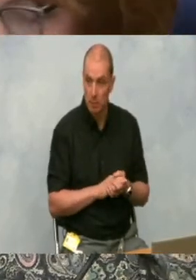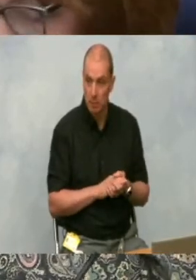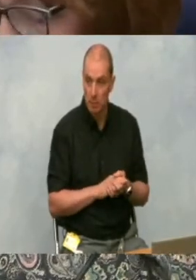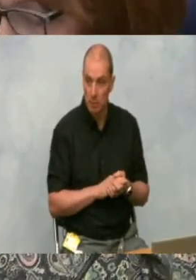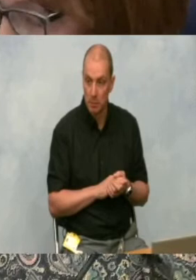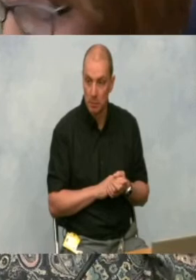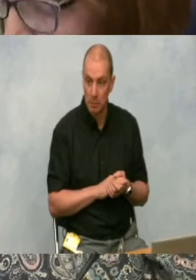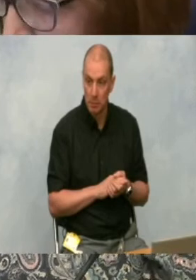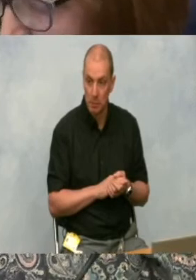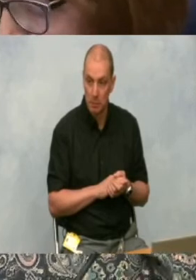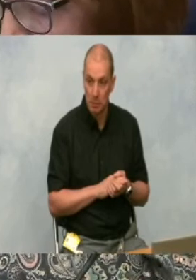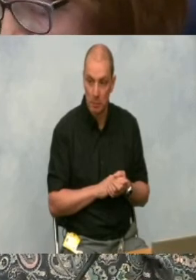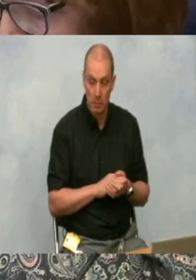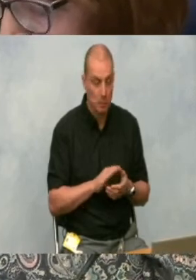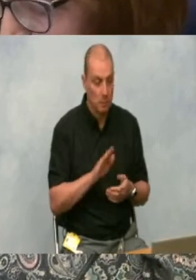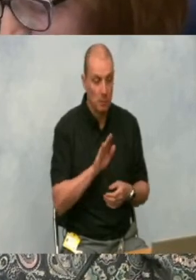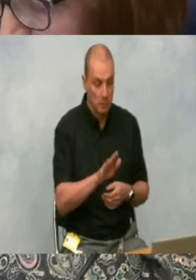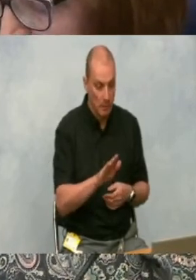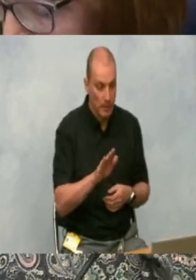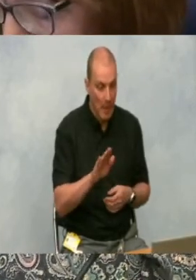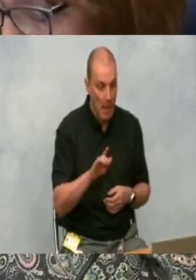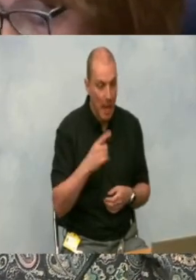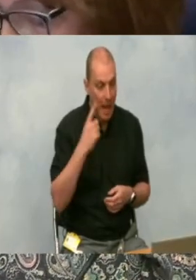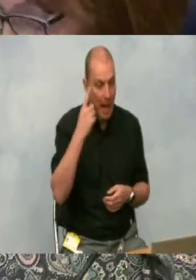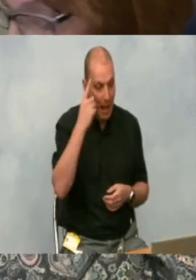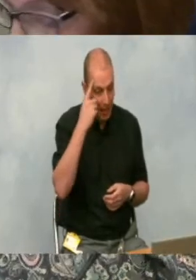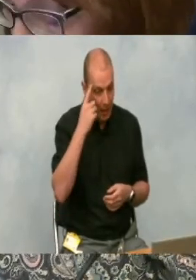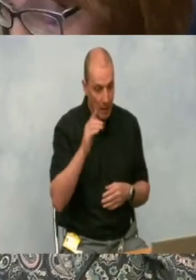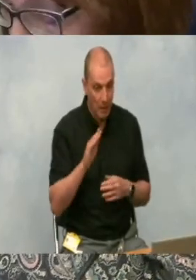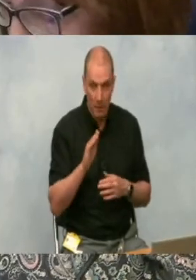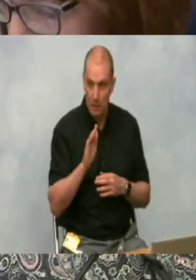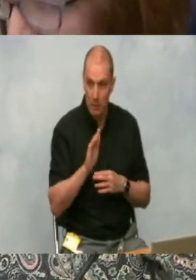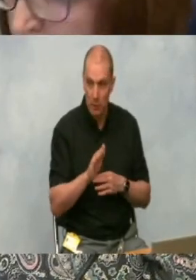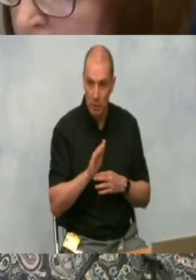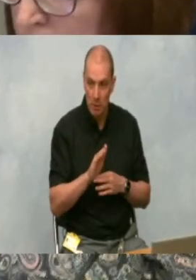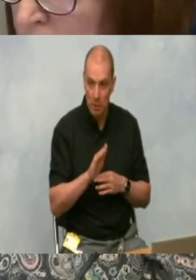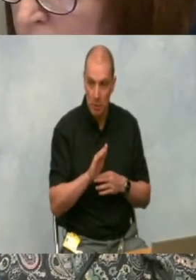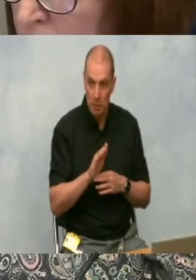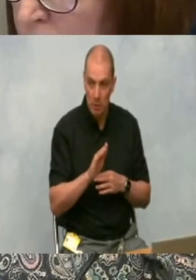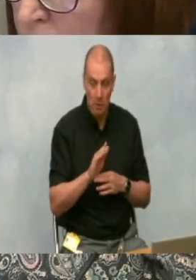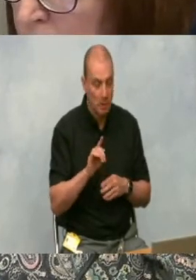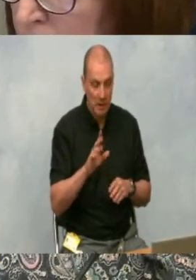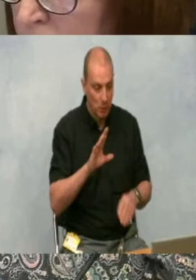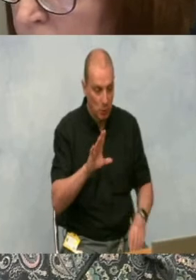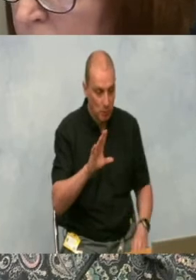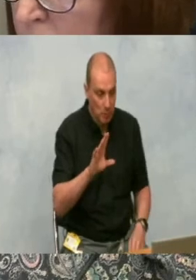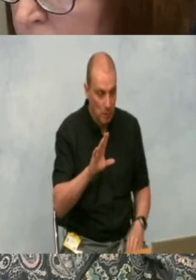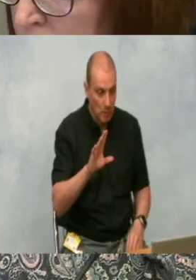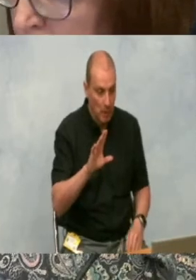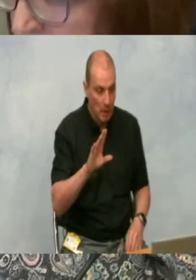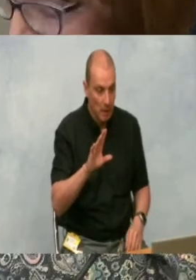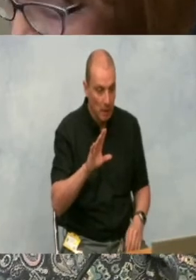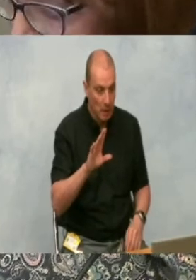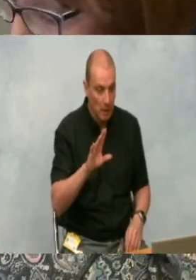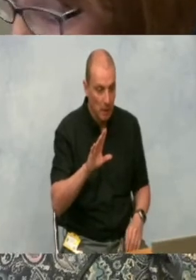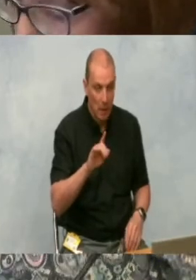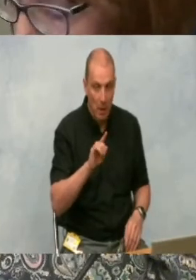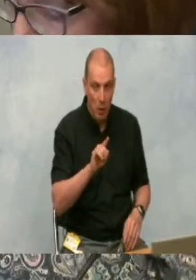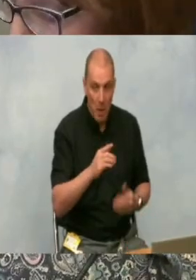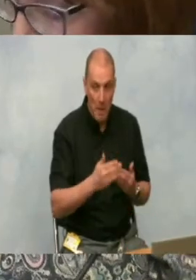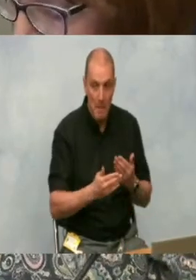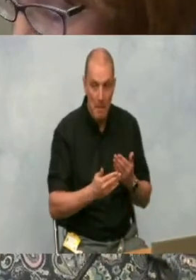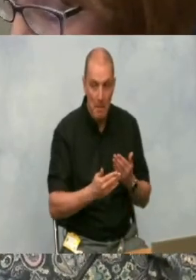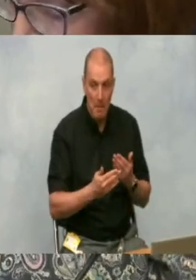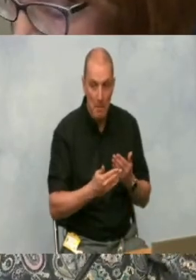think officers need to put themselves in our position as committee members. Ross, I need to stop you. I said that I was not taking any more questions, but if you want to I'm make going a to